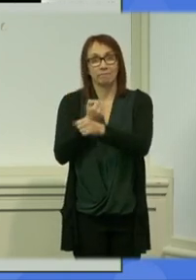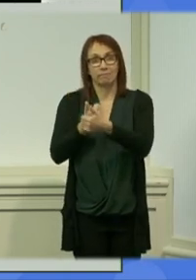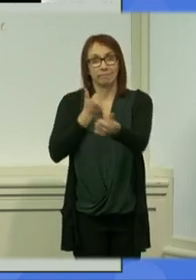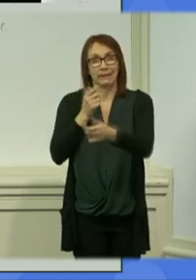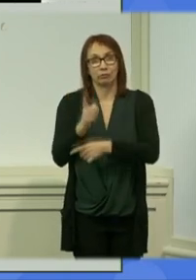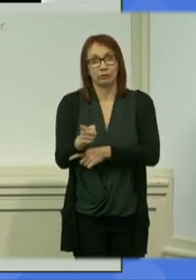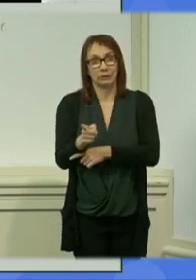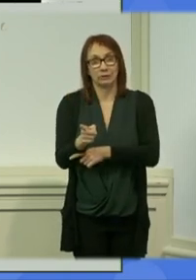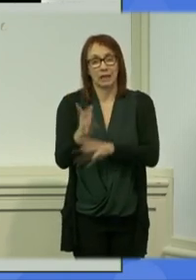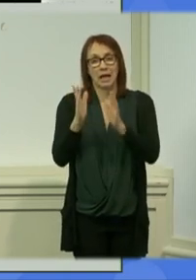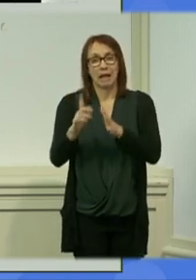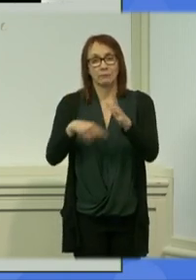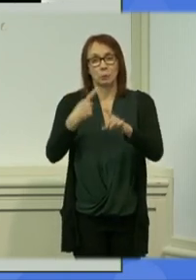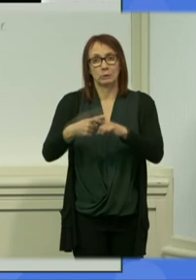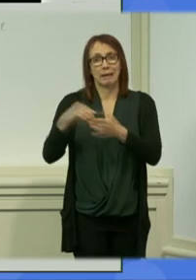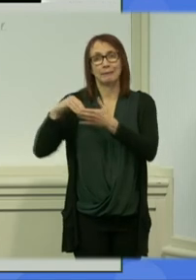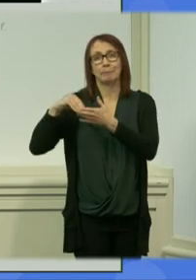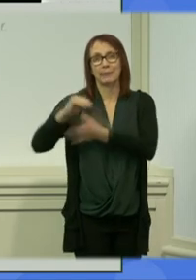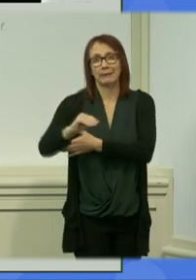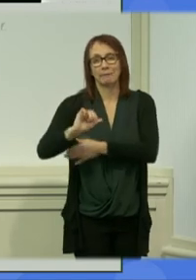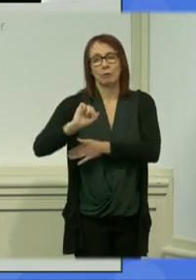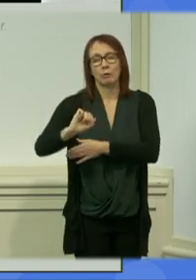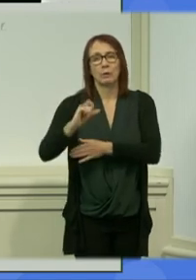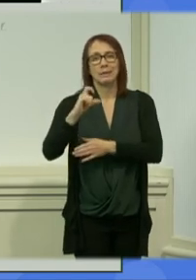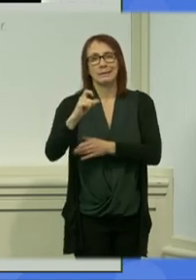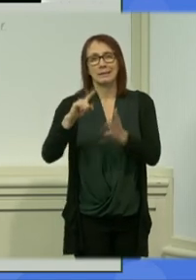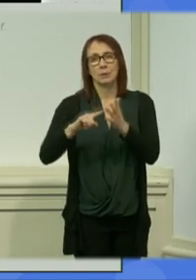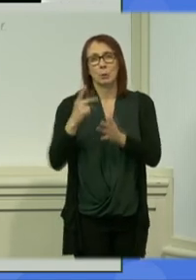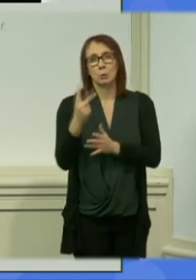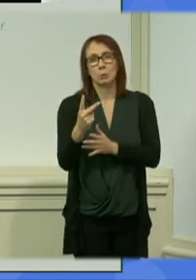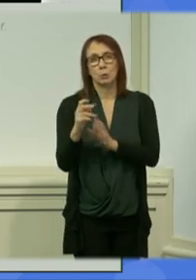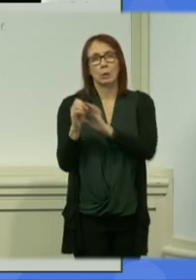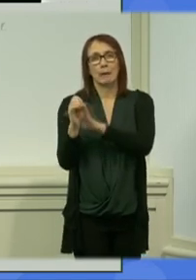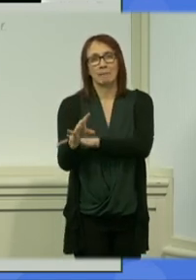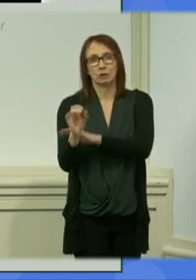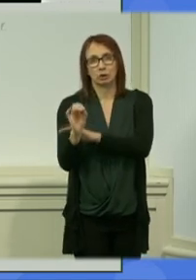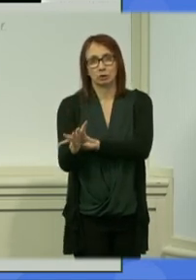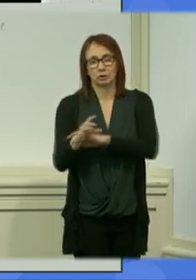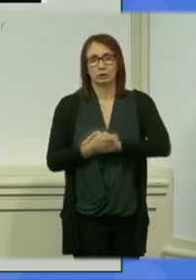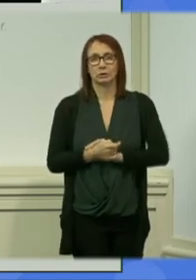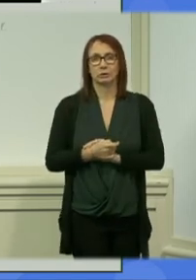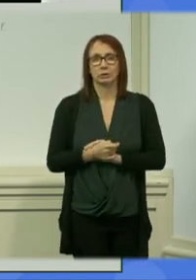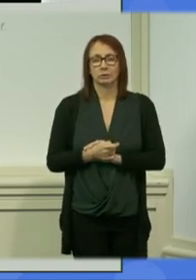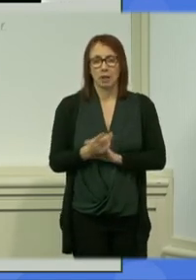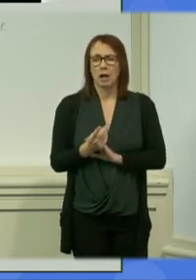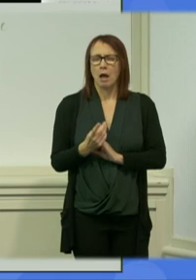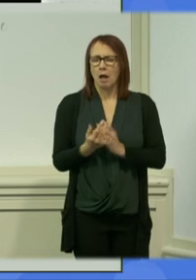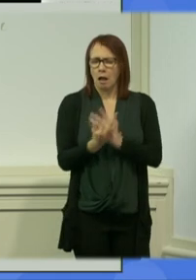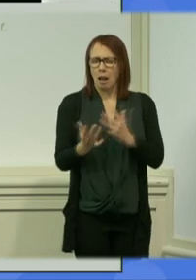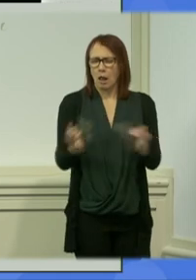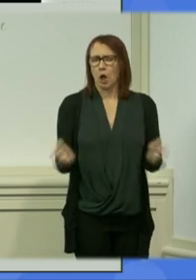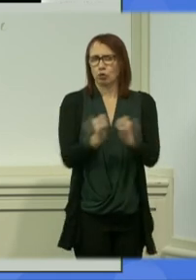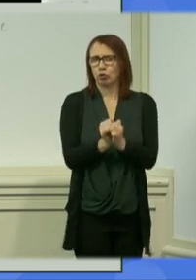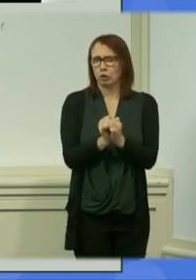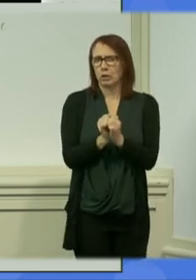would levy a tax on every unit of carbon that is emitted. Now, there's generally quite a wide degree of consensus that a carbon tax